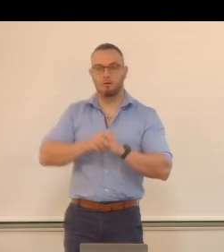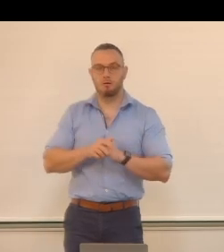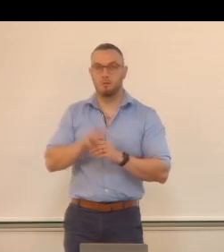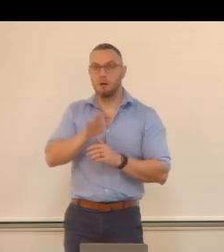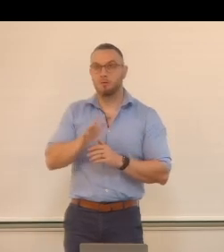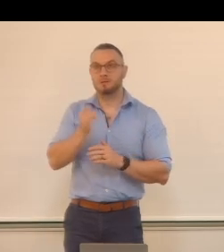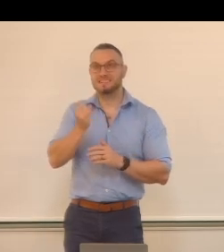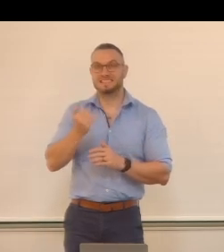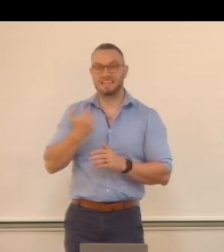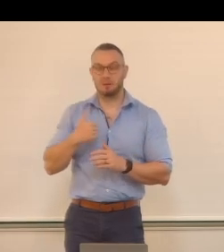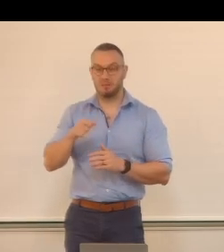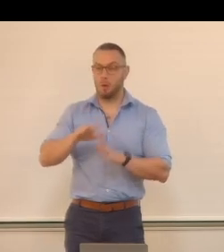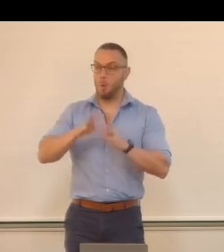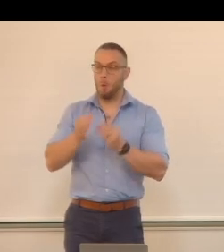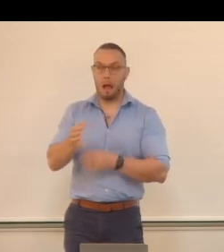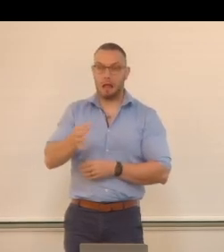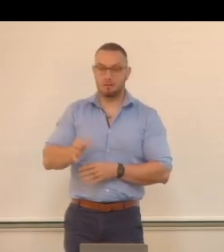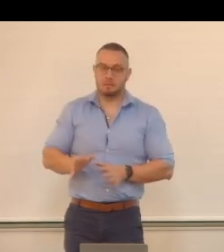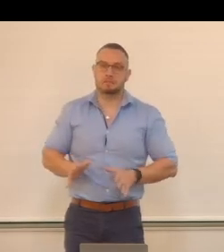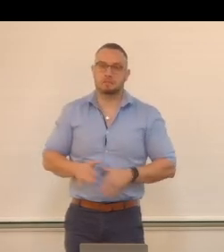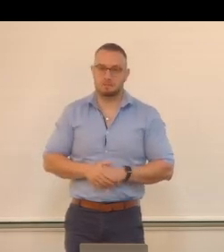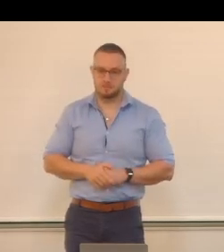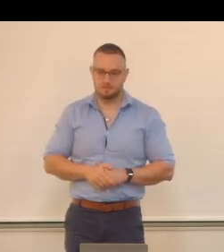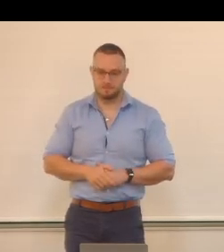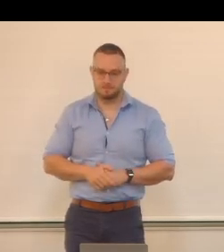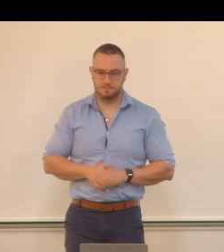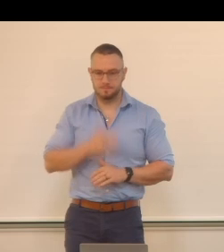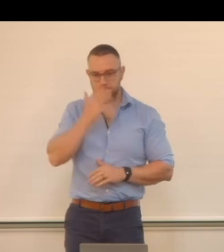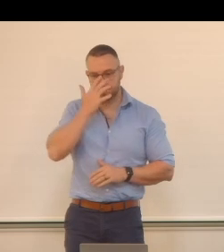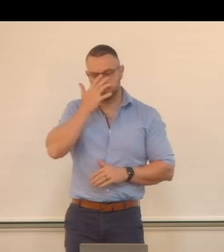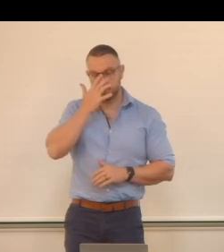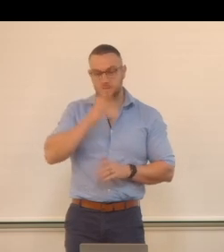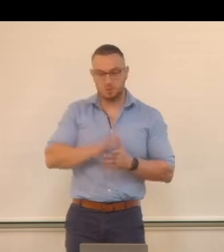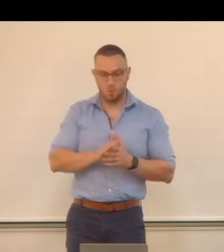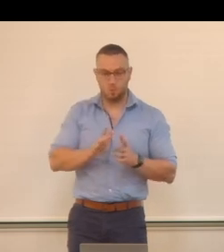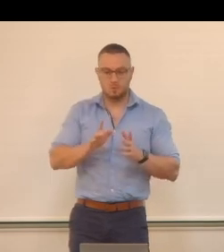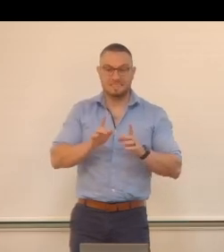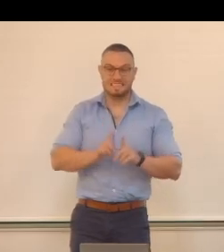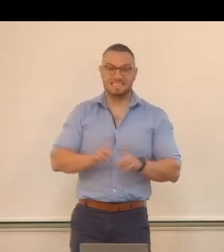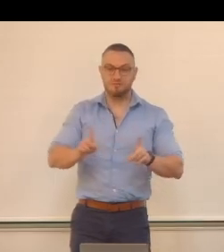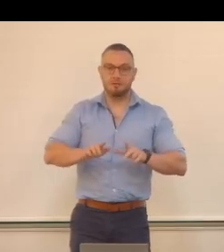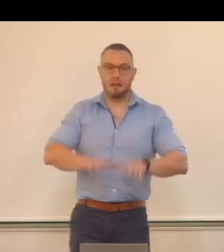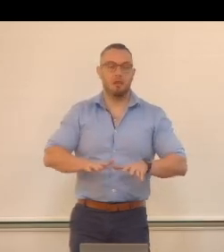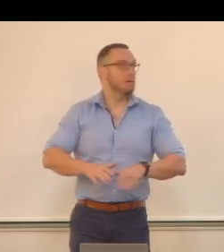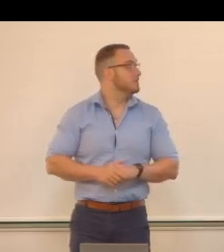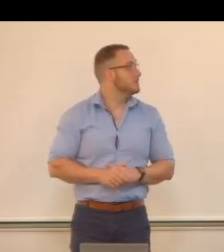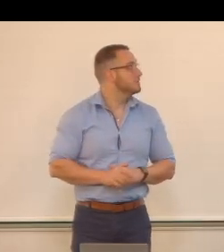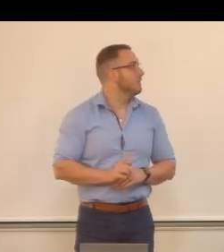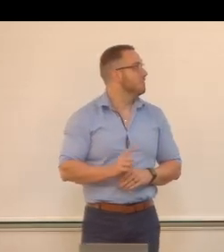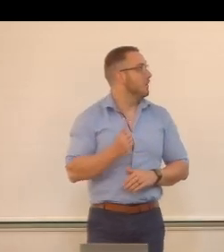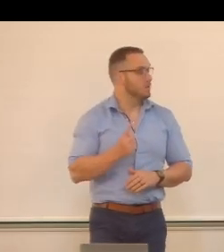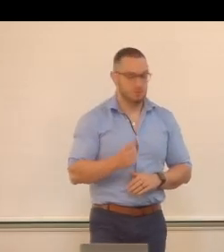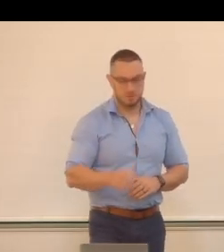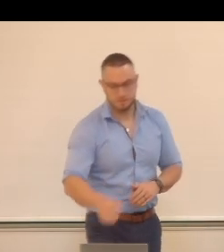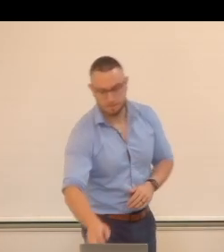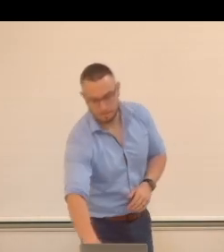people on the entire island. So really different analogs. So first, I'm going to spend most of my time